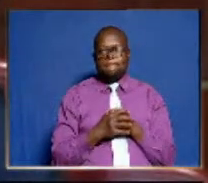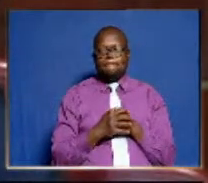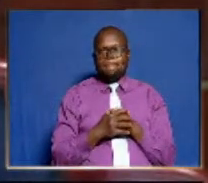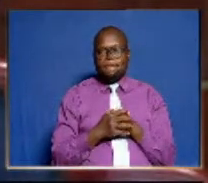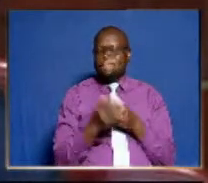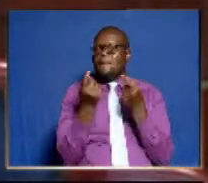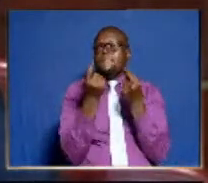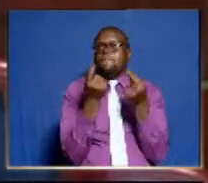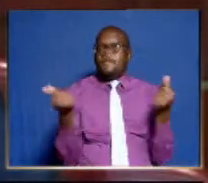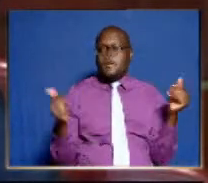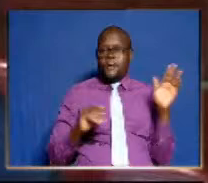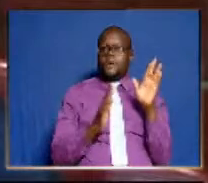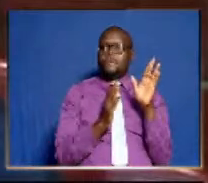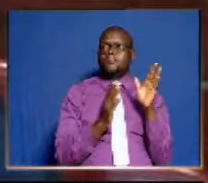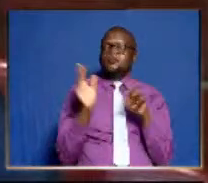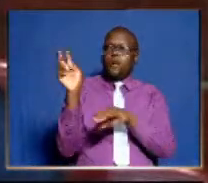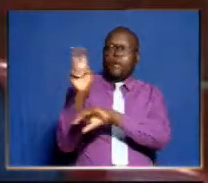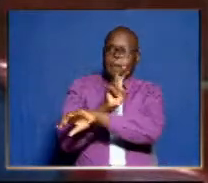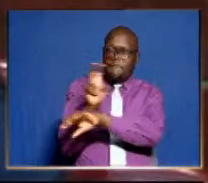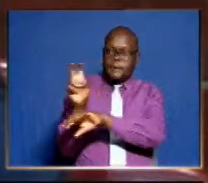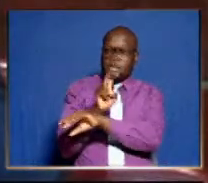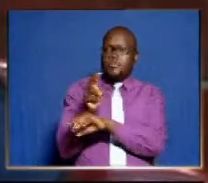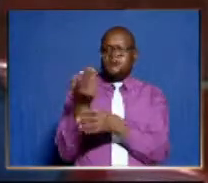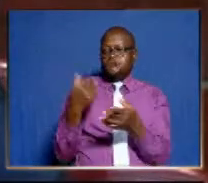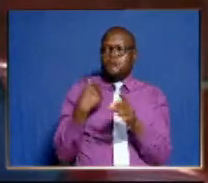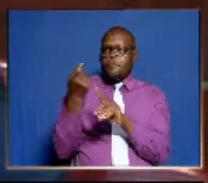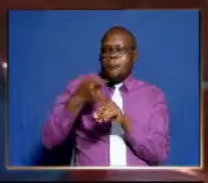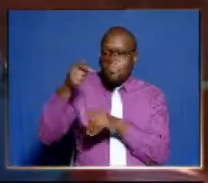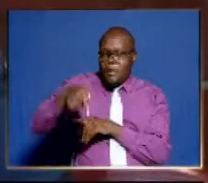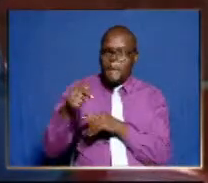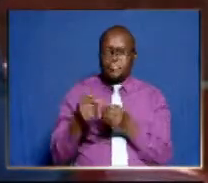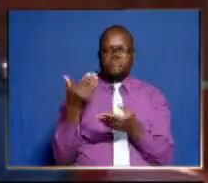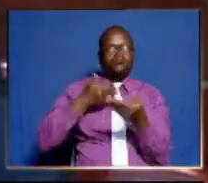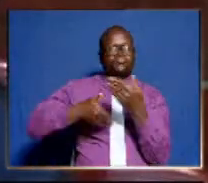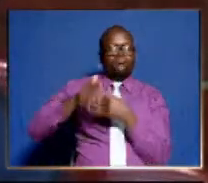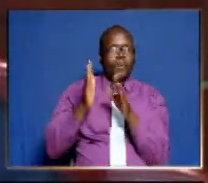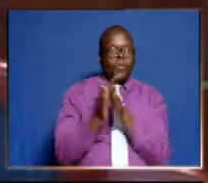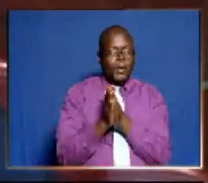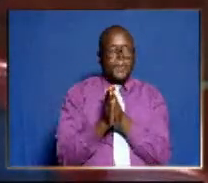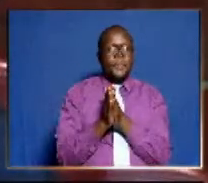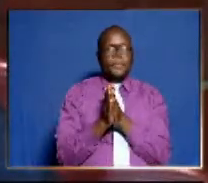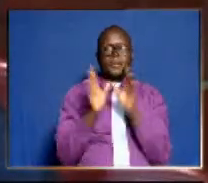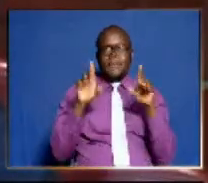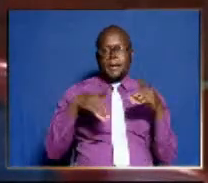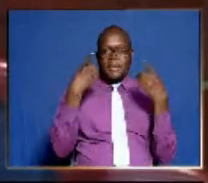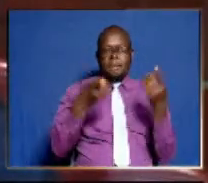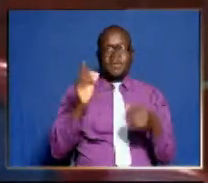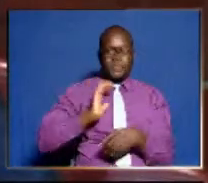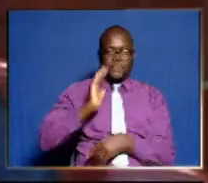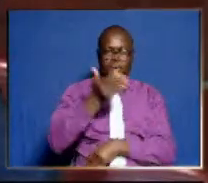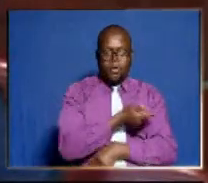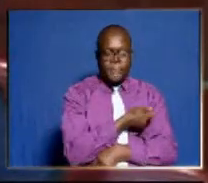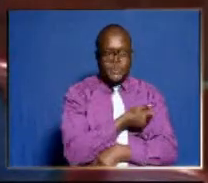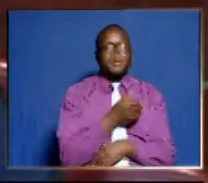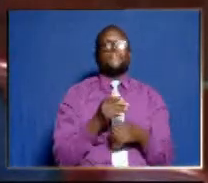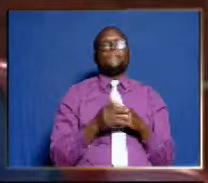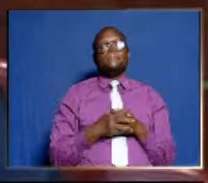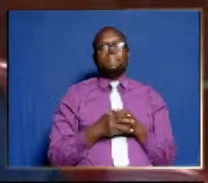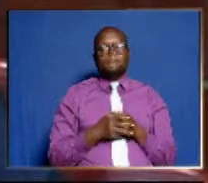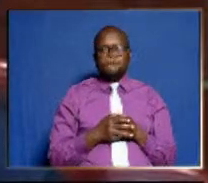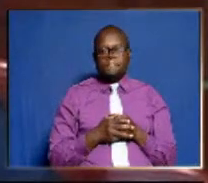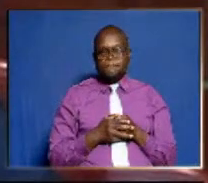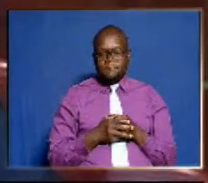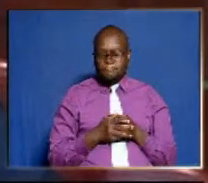a few observations, of course, arising from the interactions with the departmental committees.